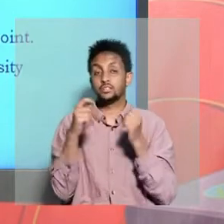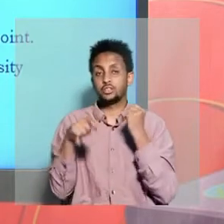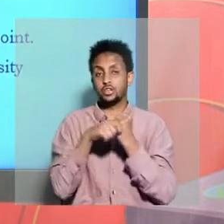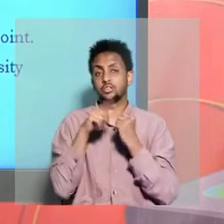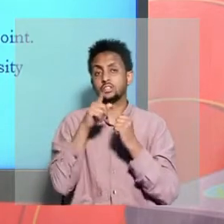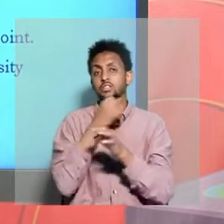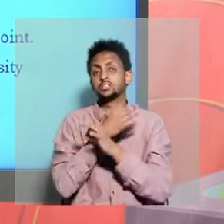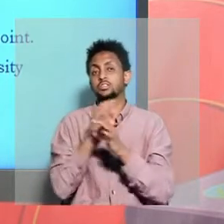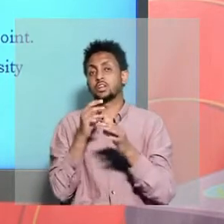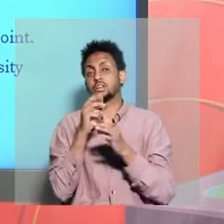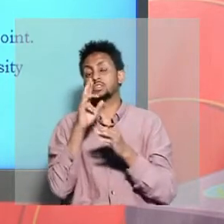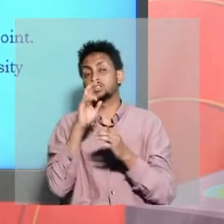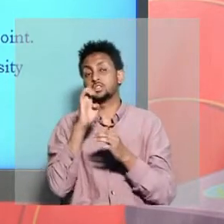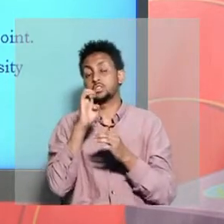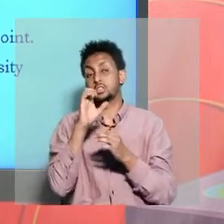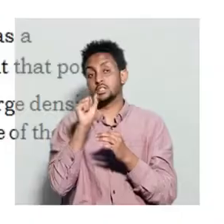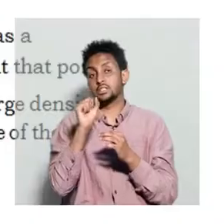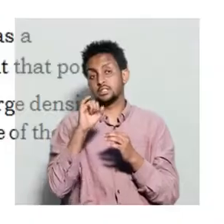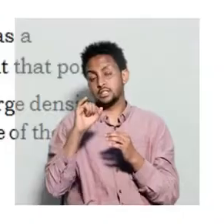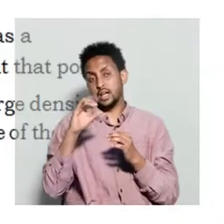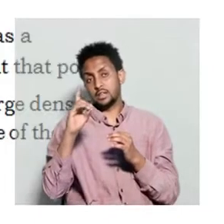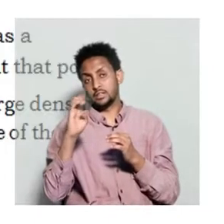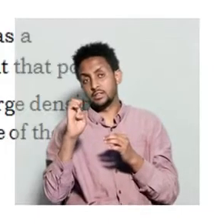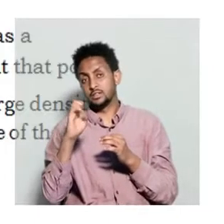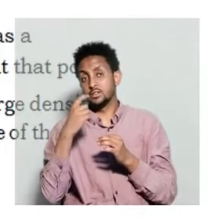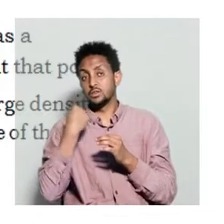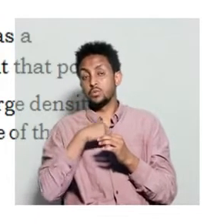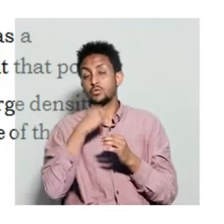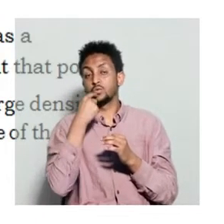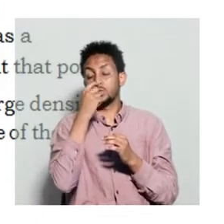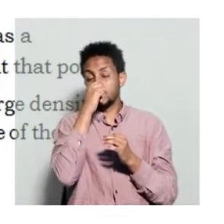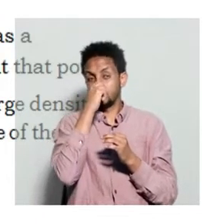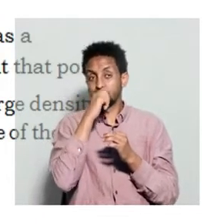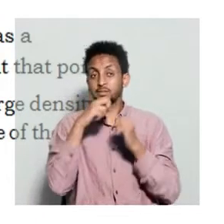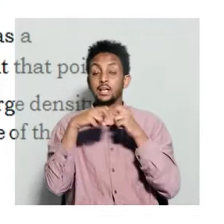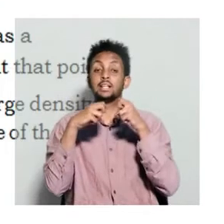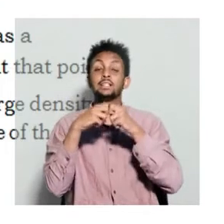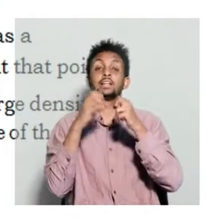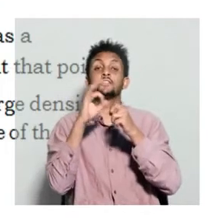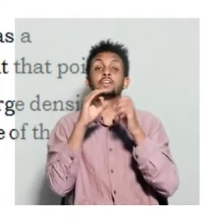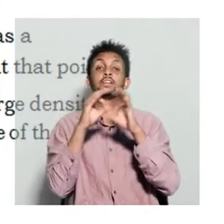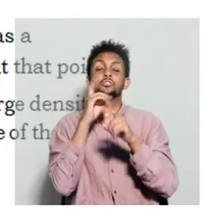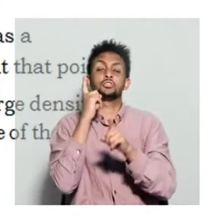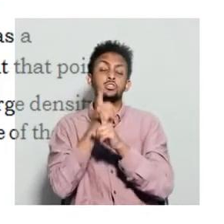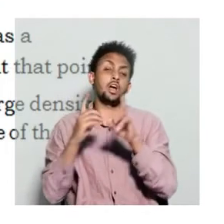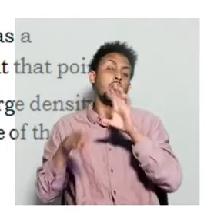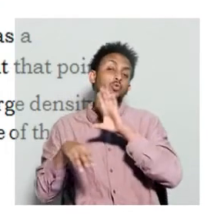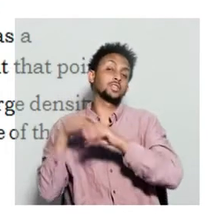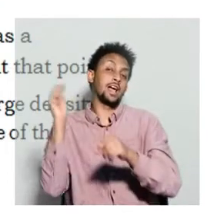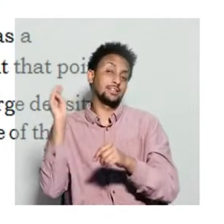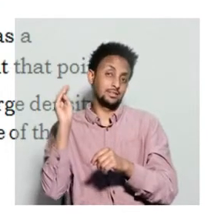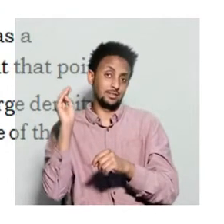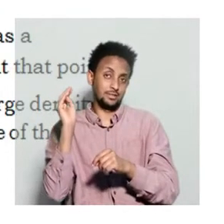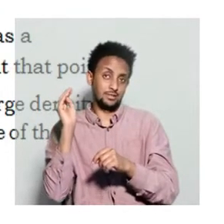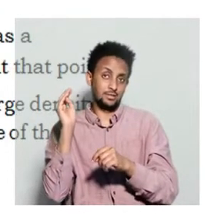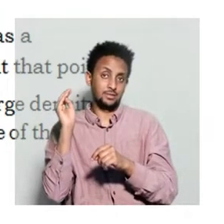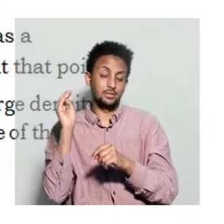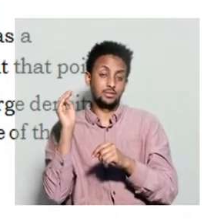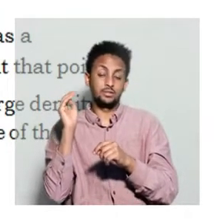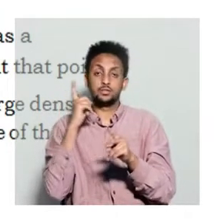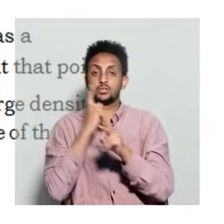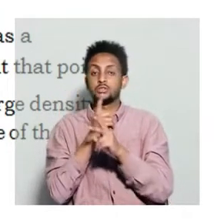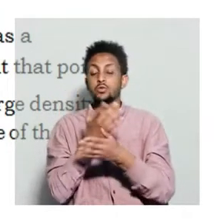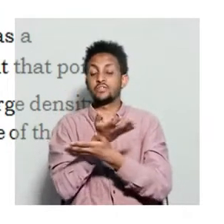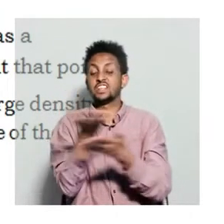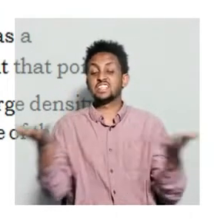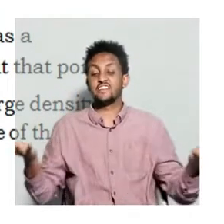that charge will be reside on the surface, as I said previously. And the electric field just outside just on